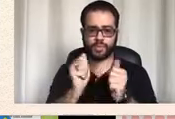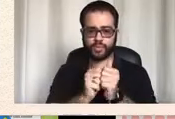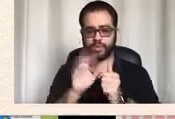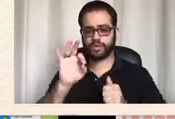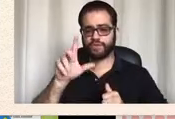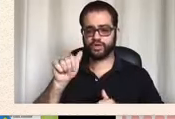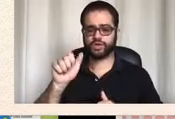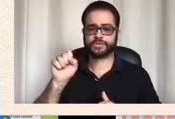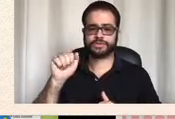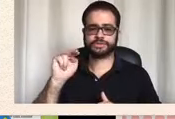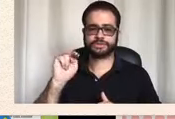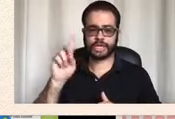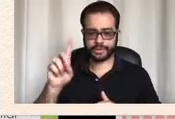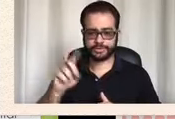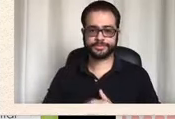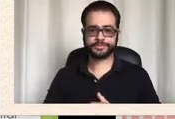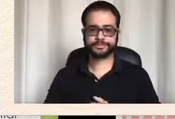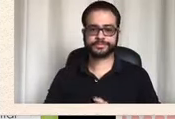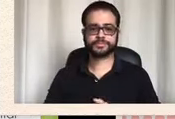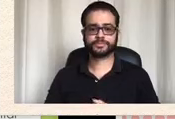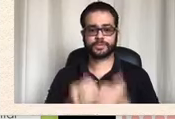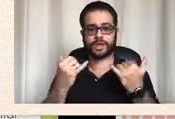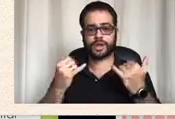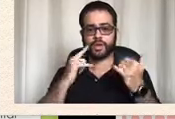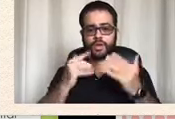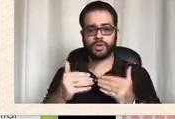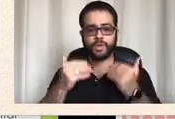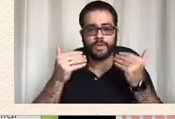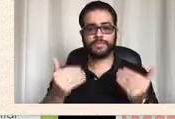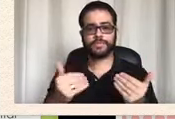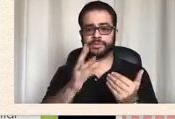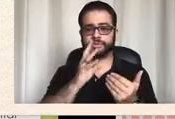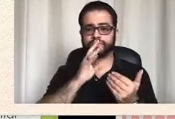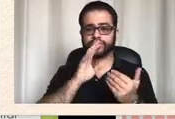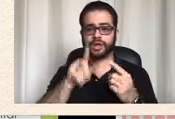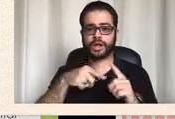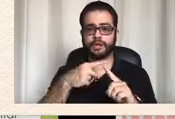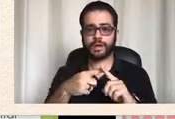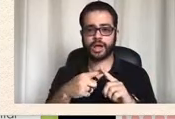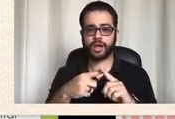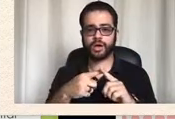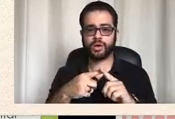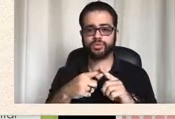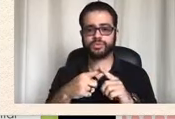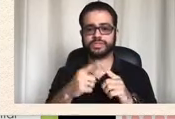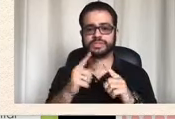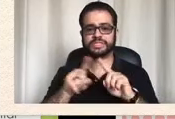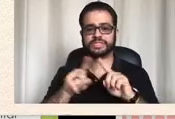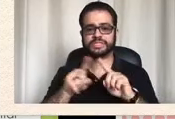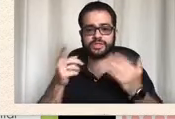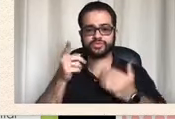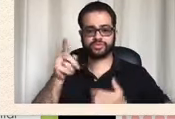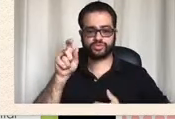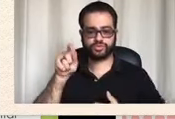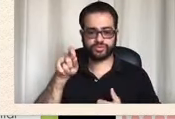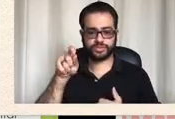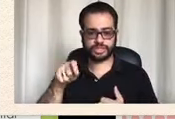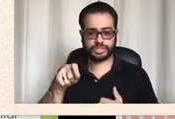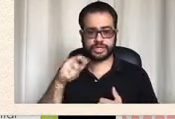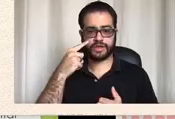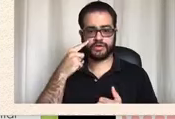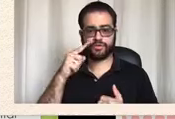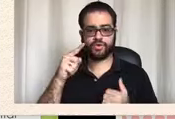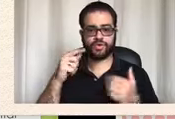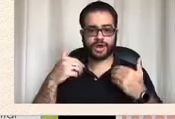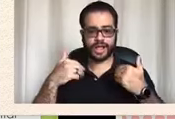So we're going to move on and talk to you about the things that you need to have a